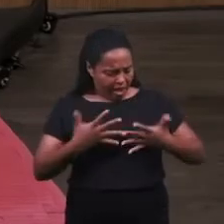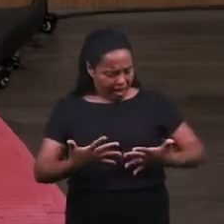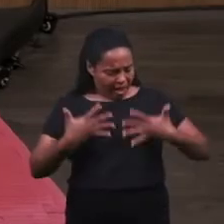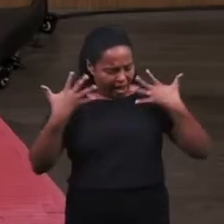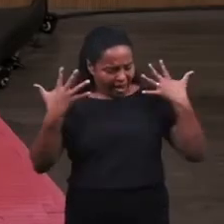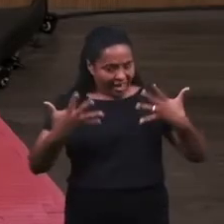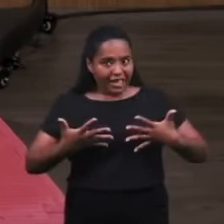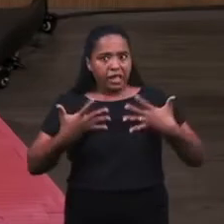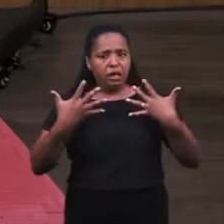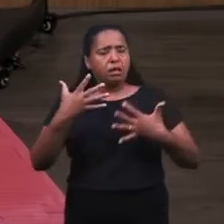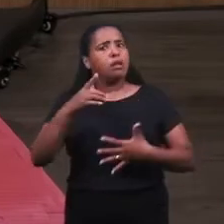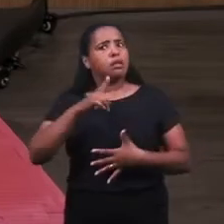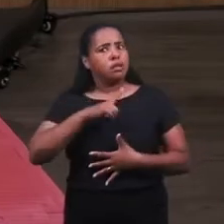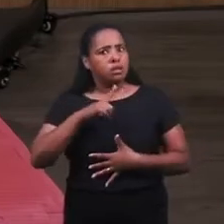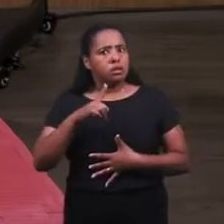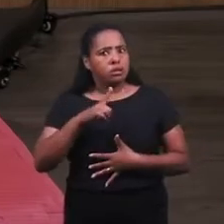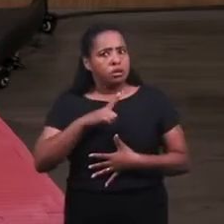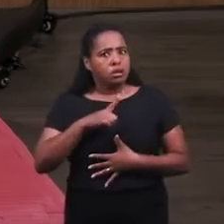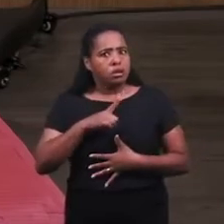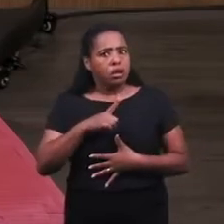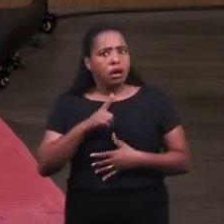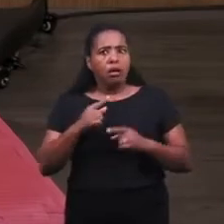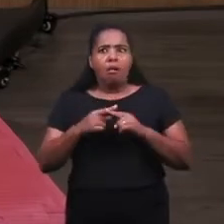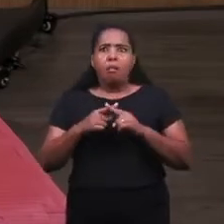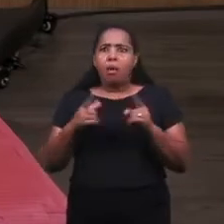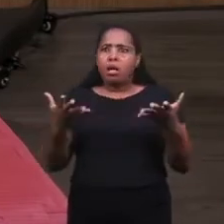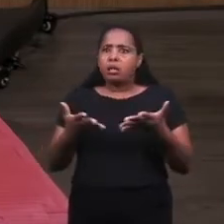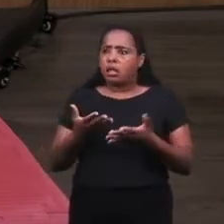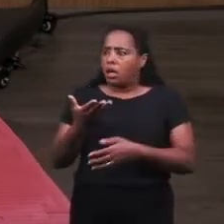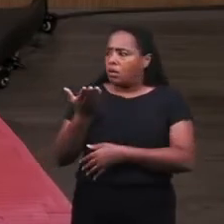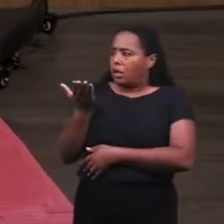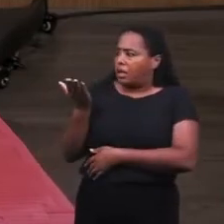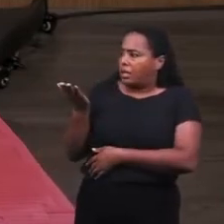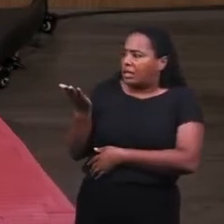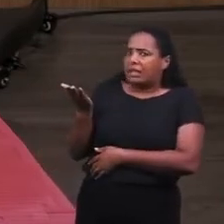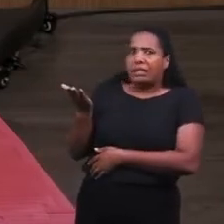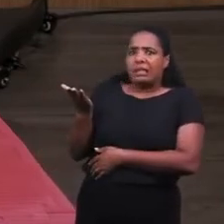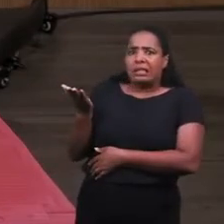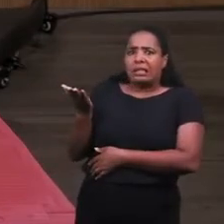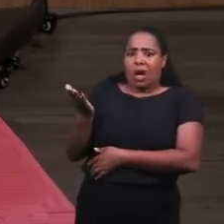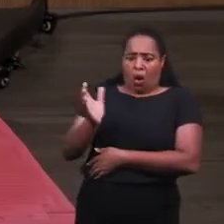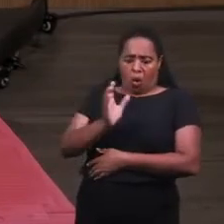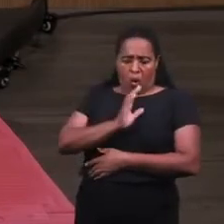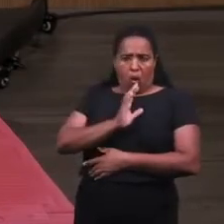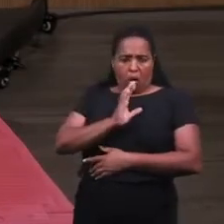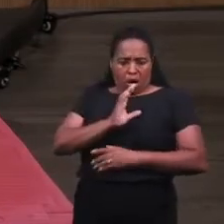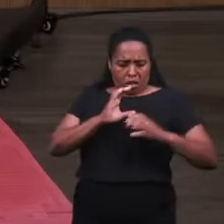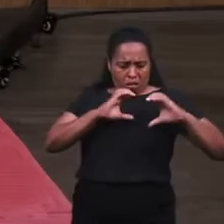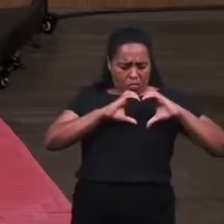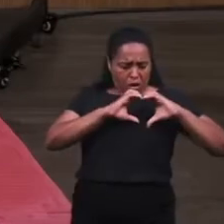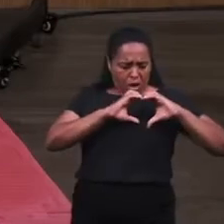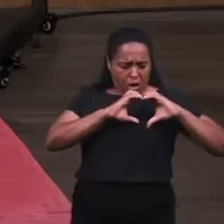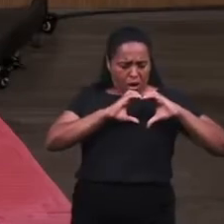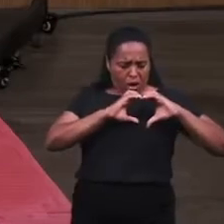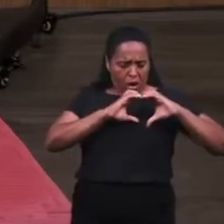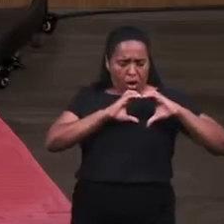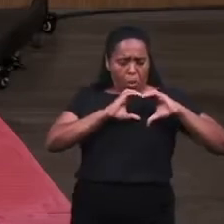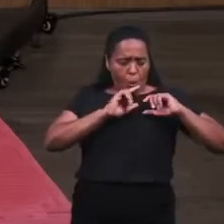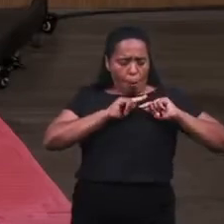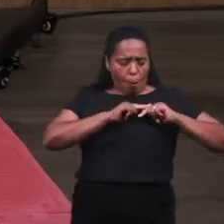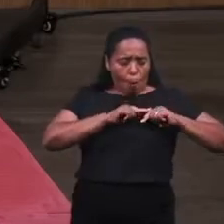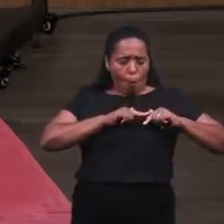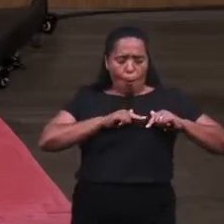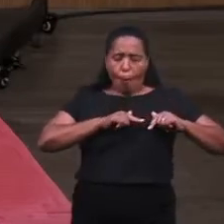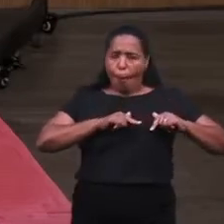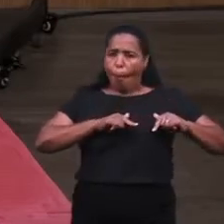of joy. They had Jesus in their hearts. Look what happened. Look what happened to their hearts.